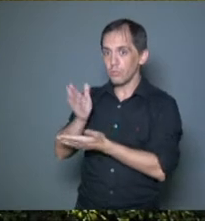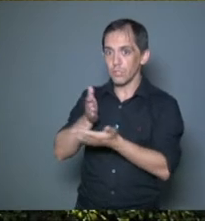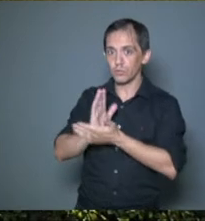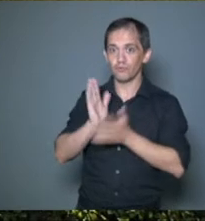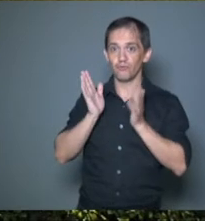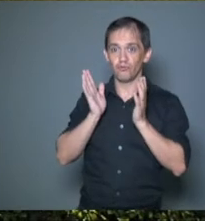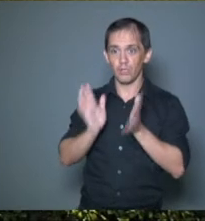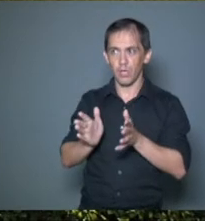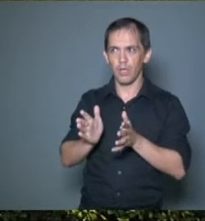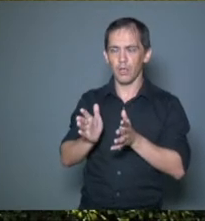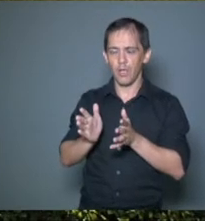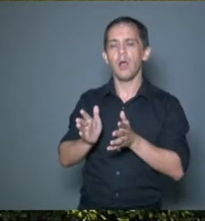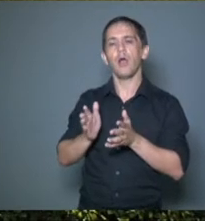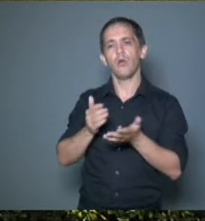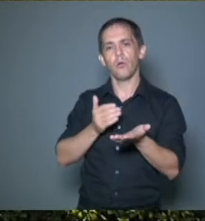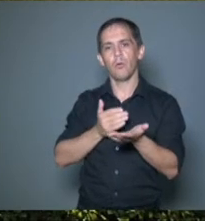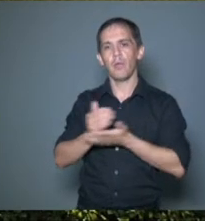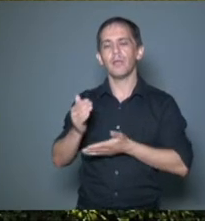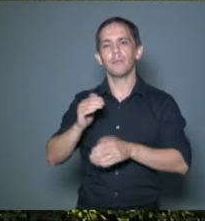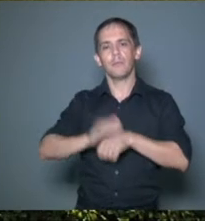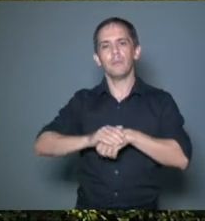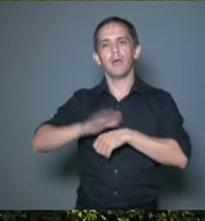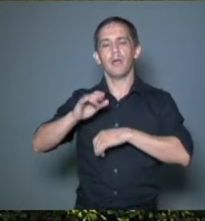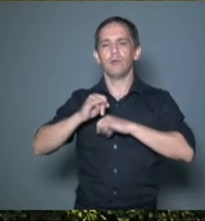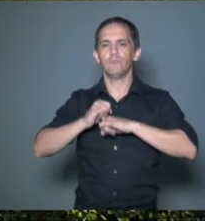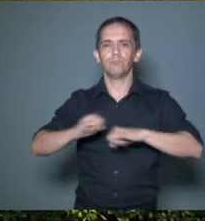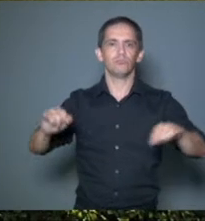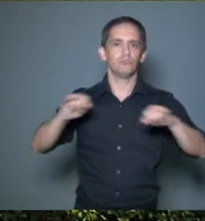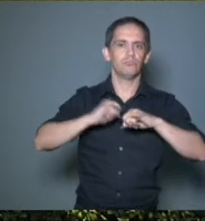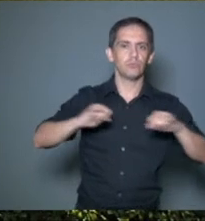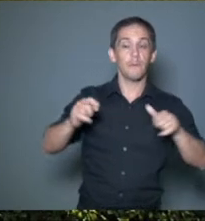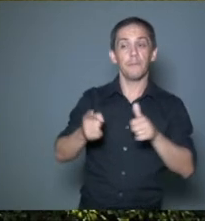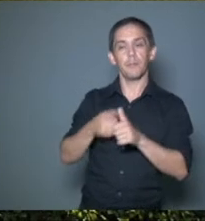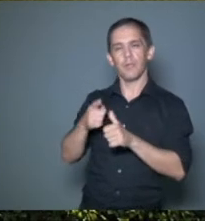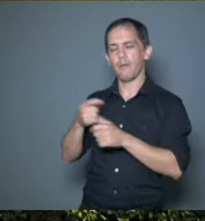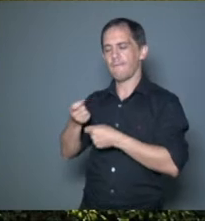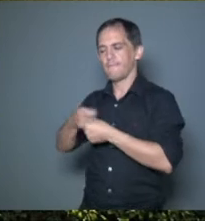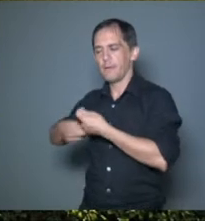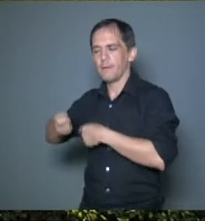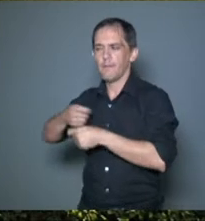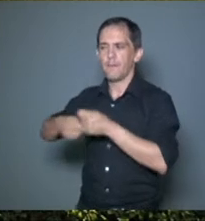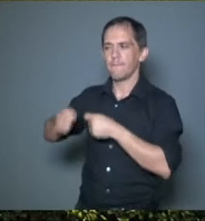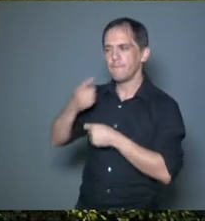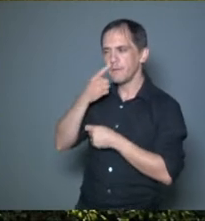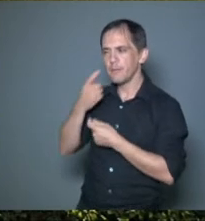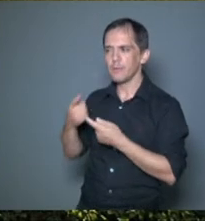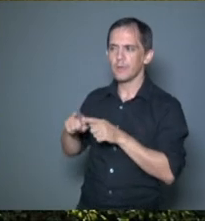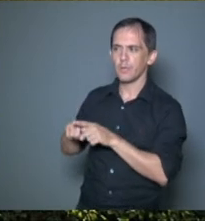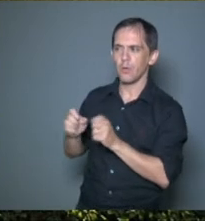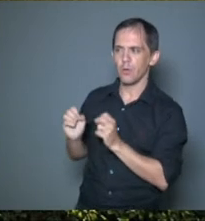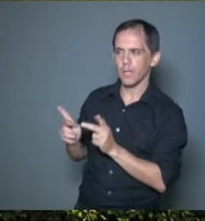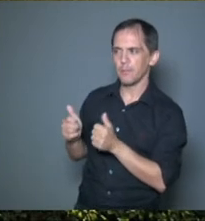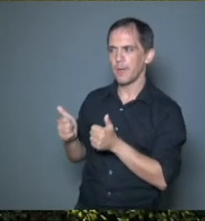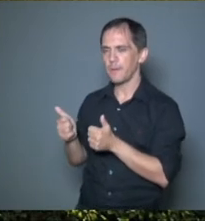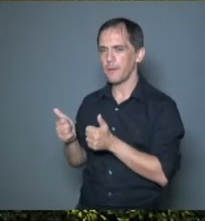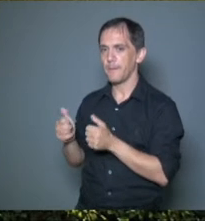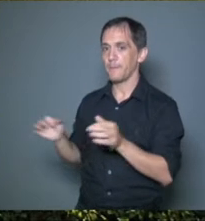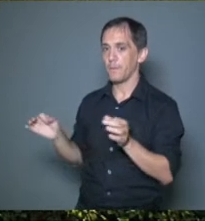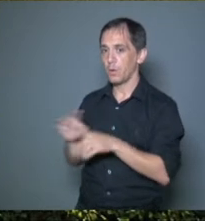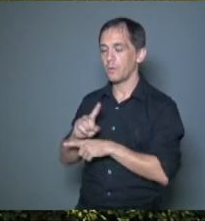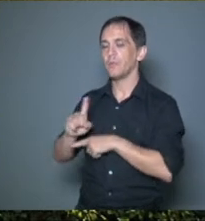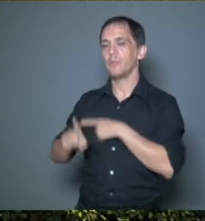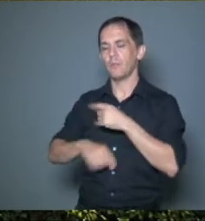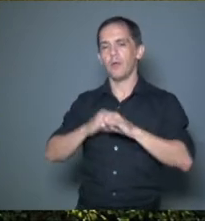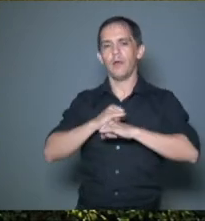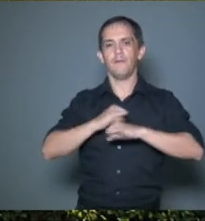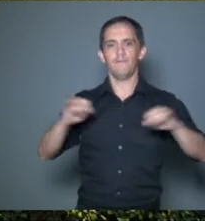as they become more important. So we are here sowing some seeds, some business seeds that can